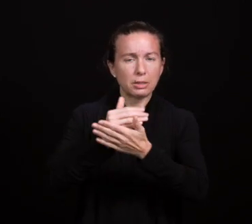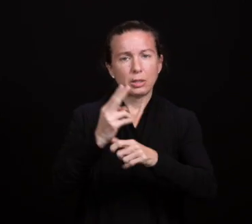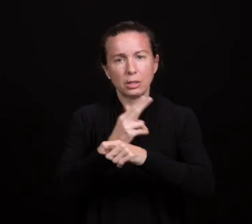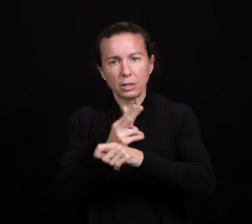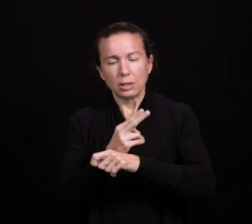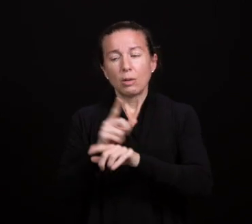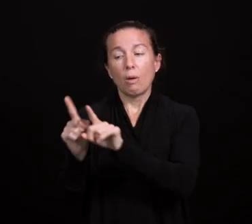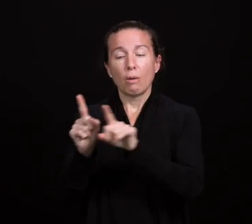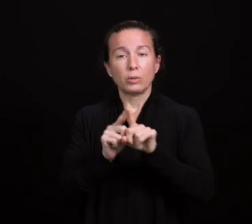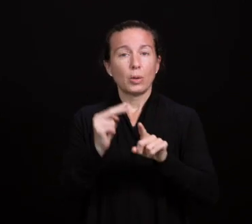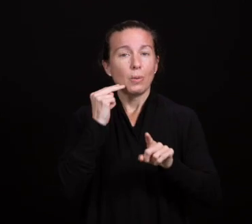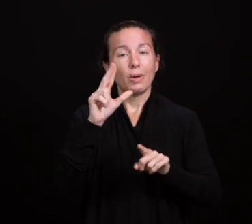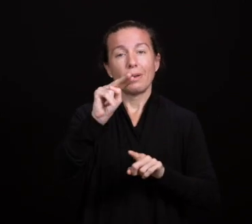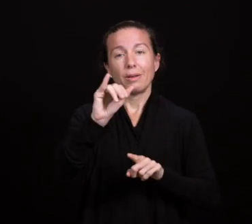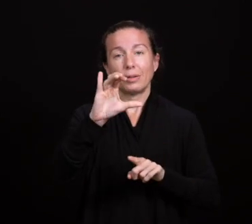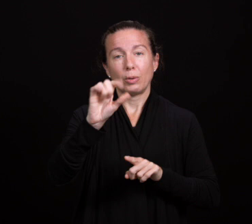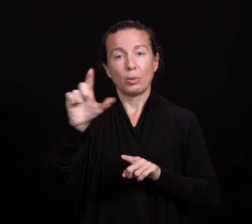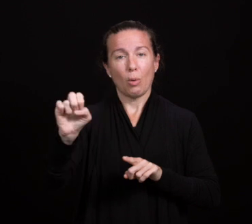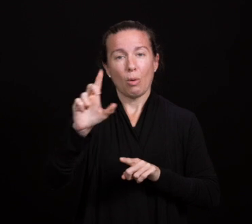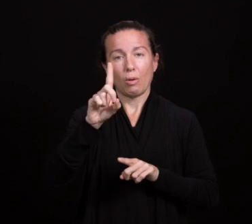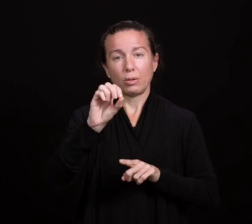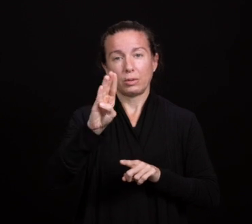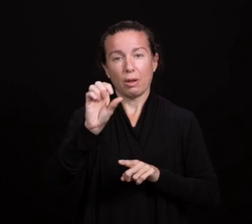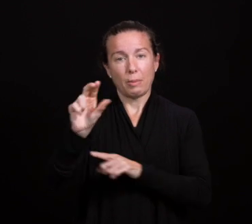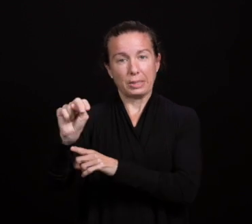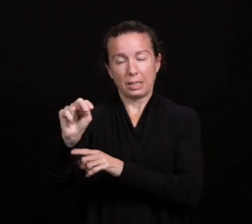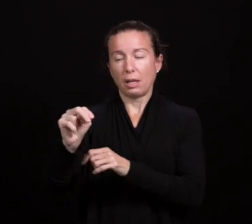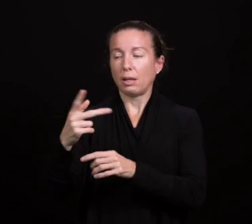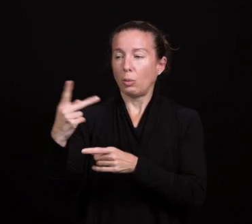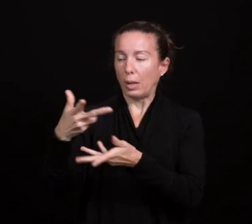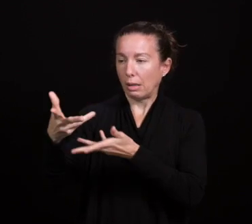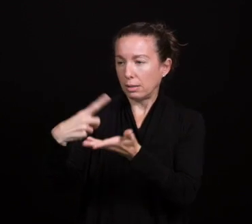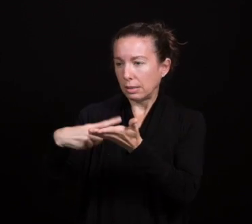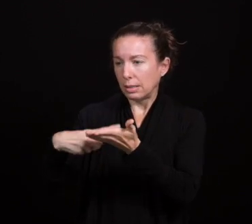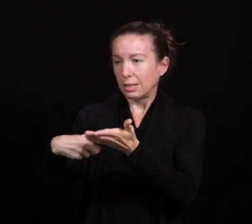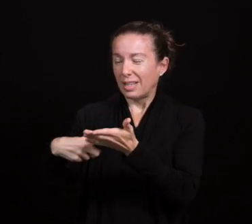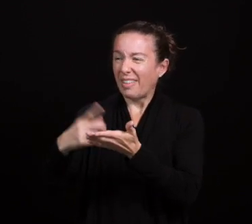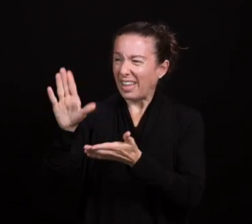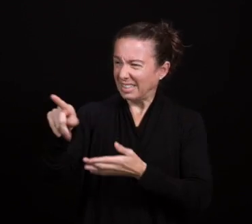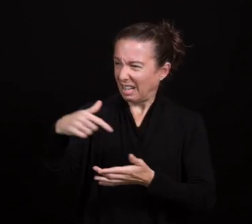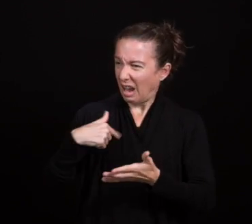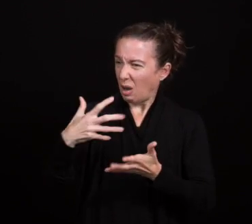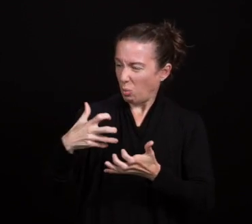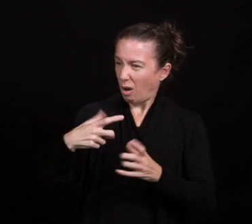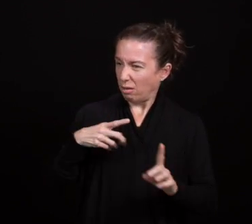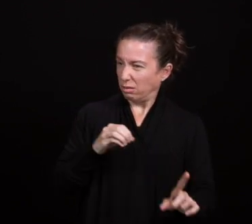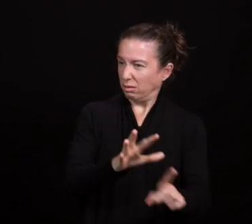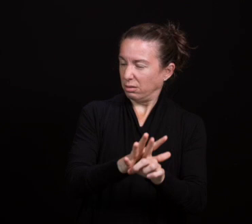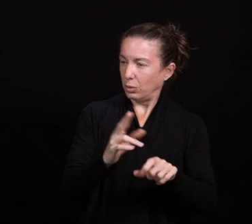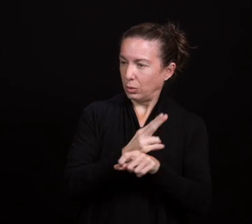to introduce this into her life. I'm very nervous about when she learns to read, and I want to give her a